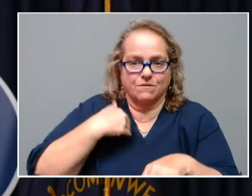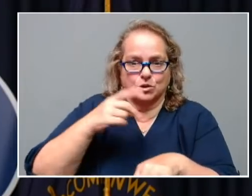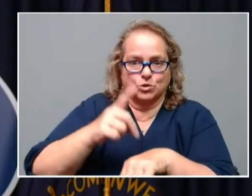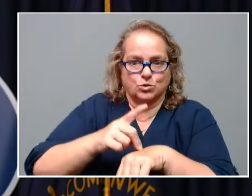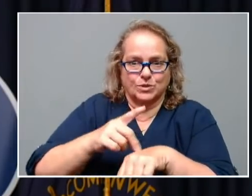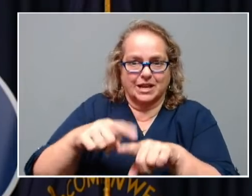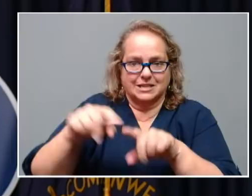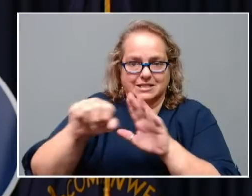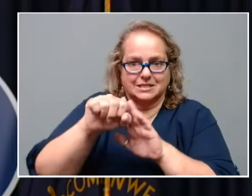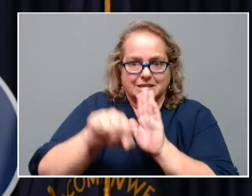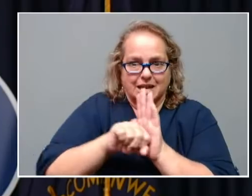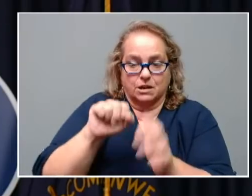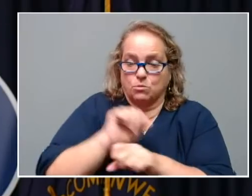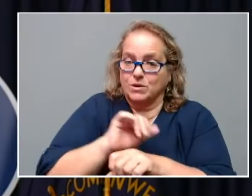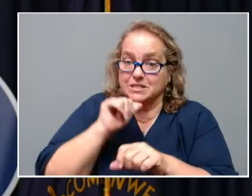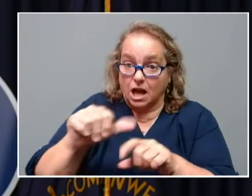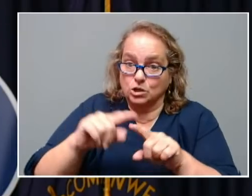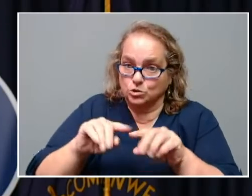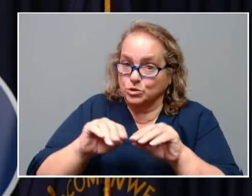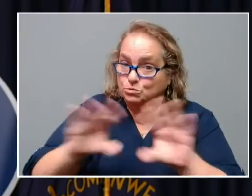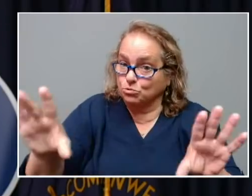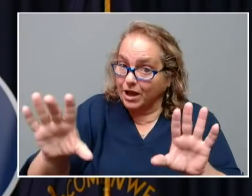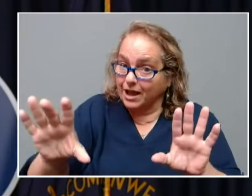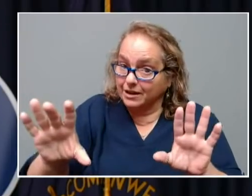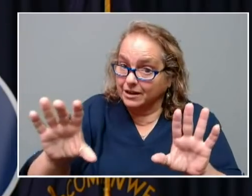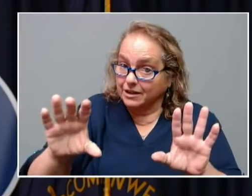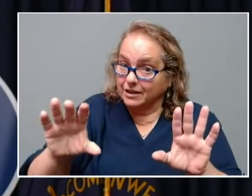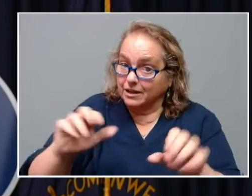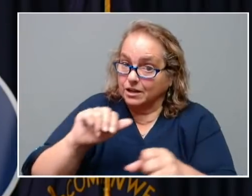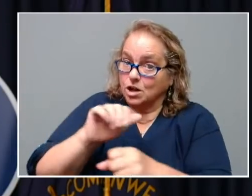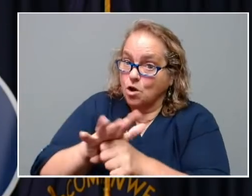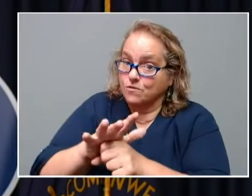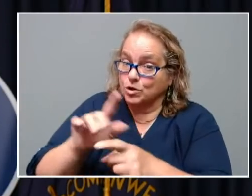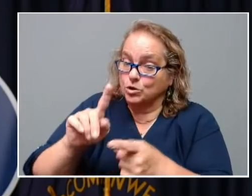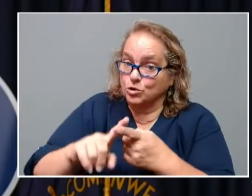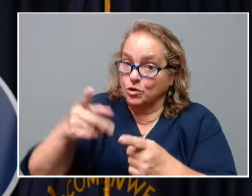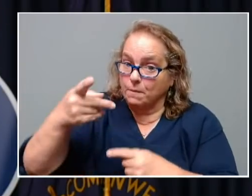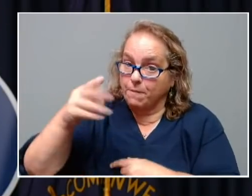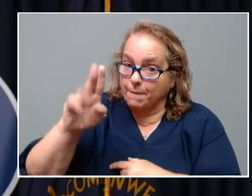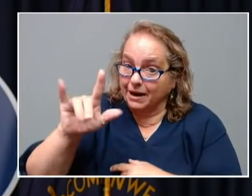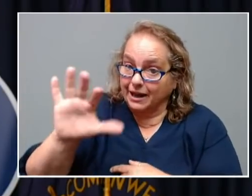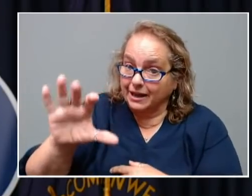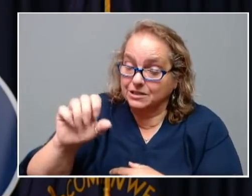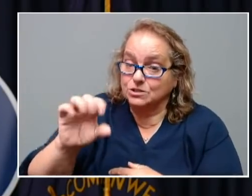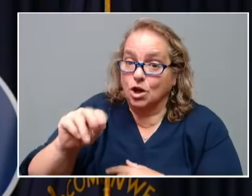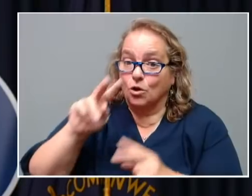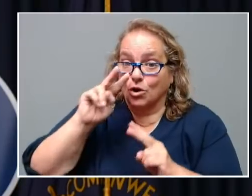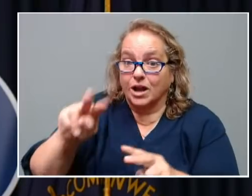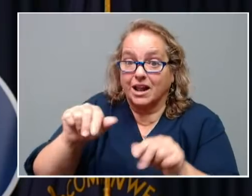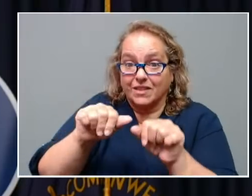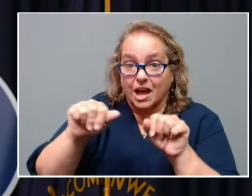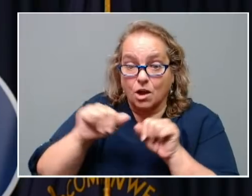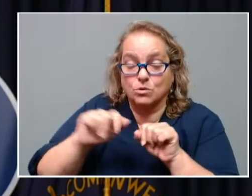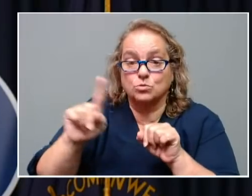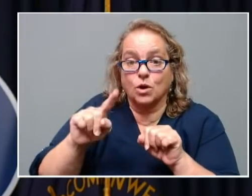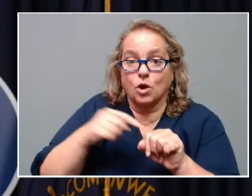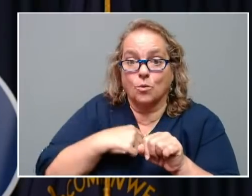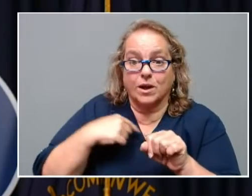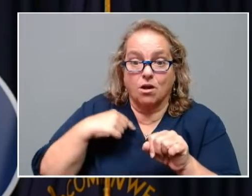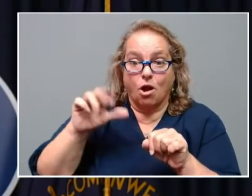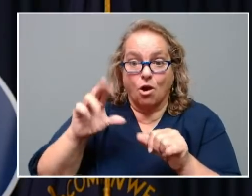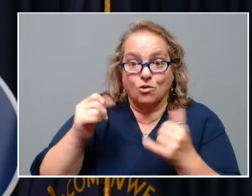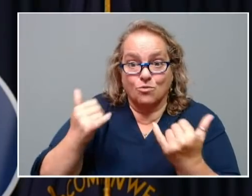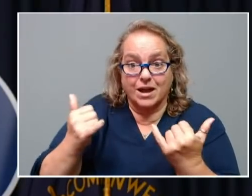to be spreading COVID to the public. So looking at those areas where we are right now,